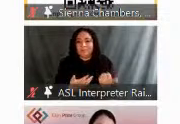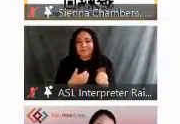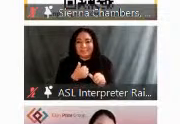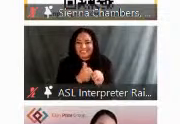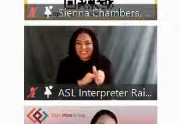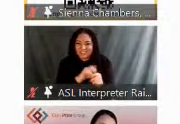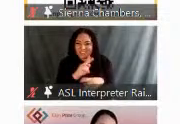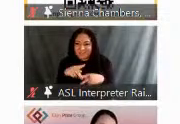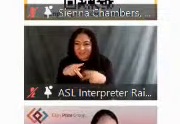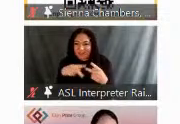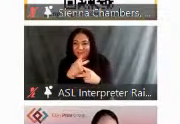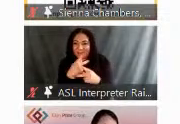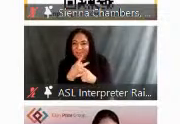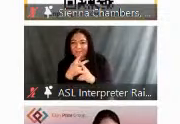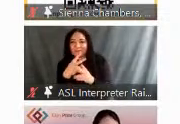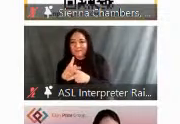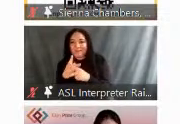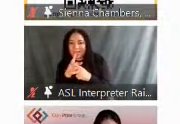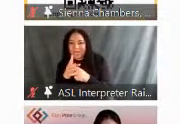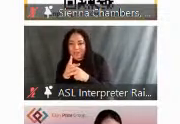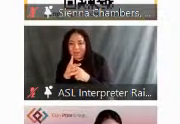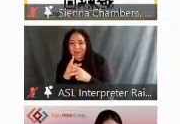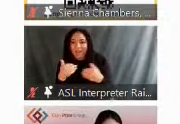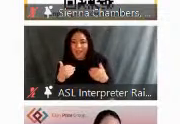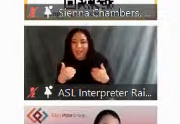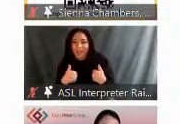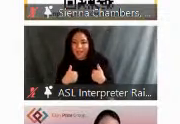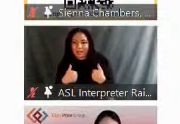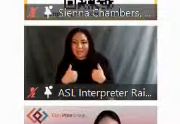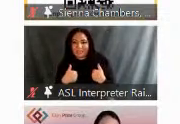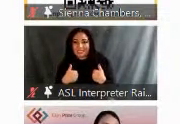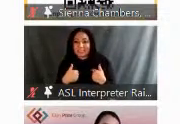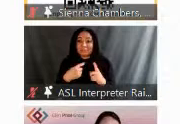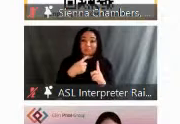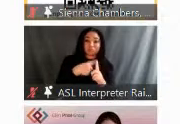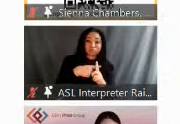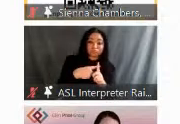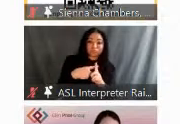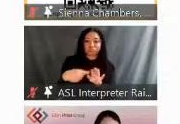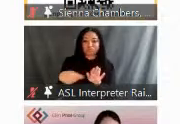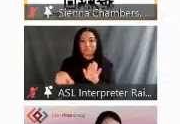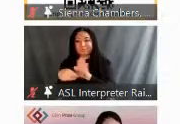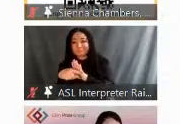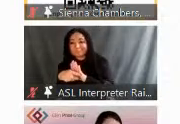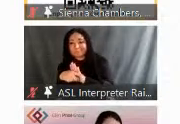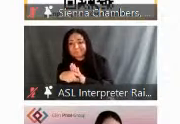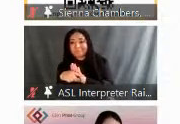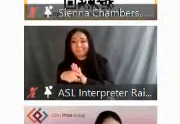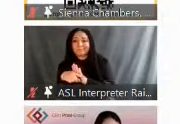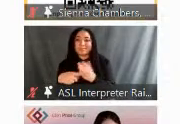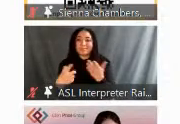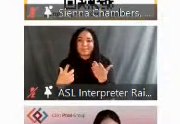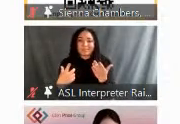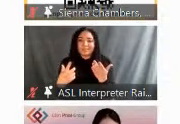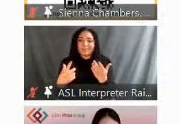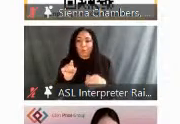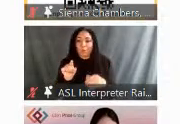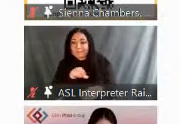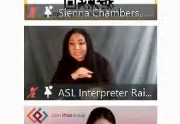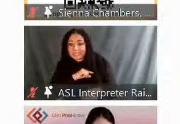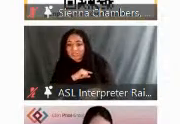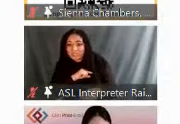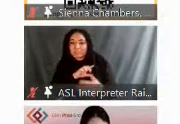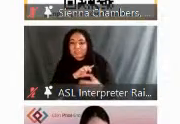each type of care comes with its own pros, areas for improvement,